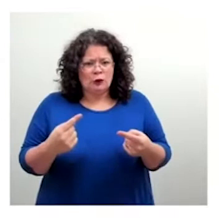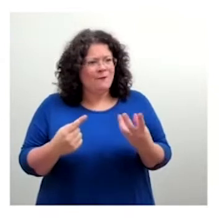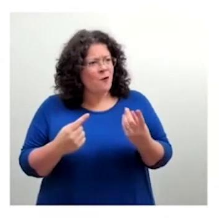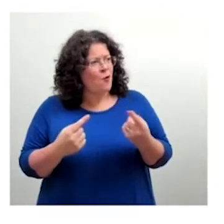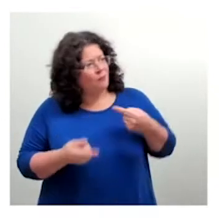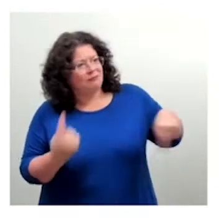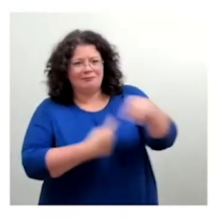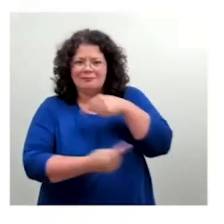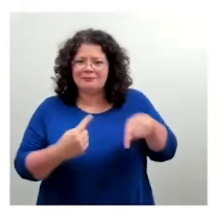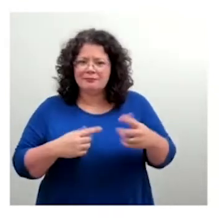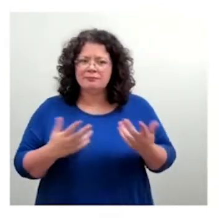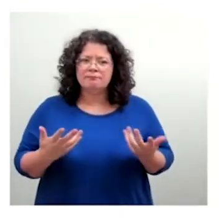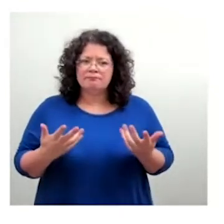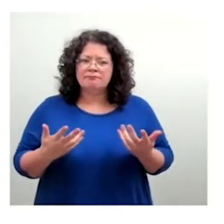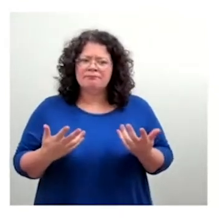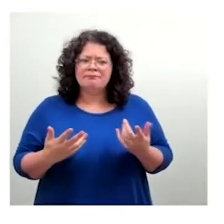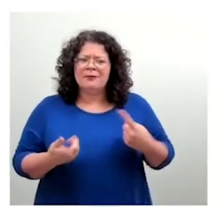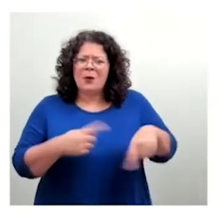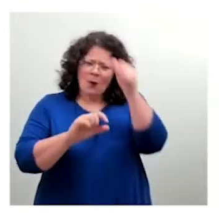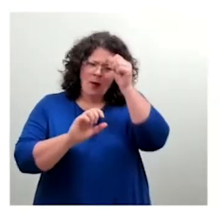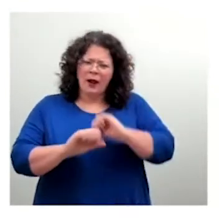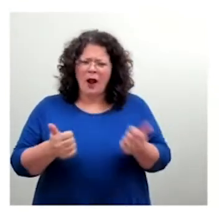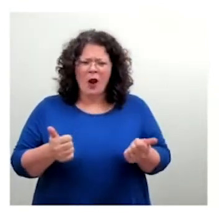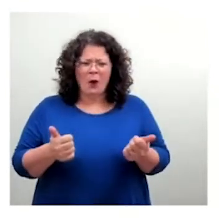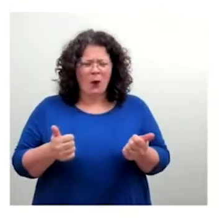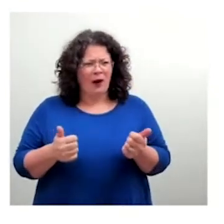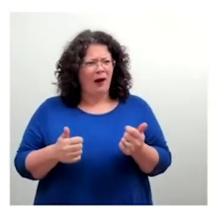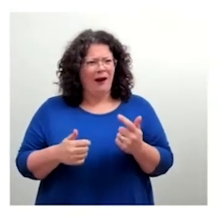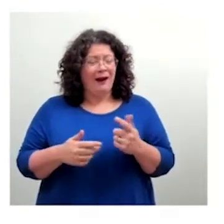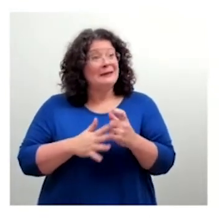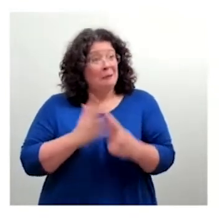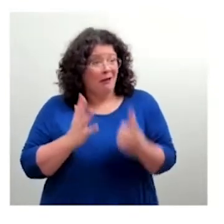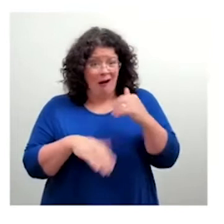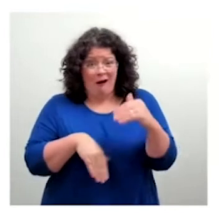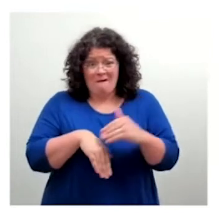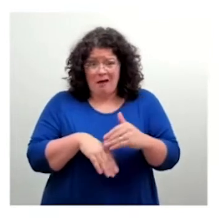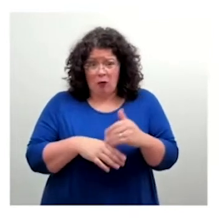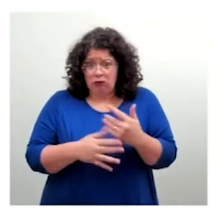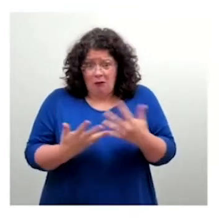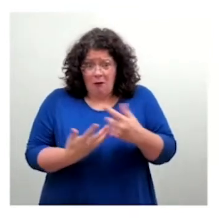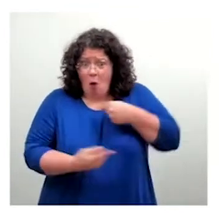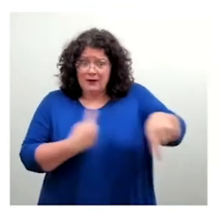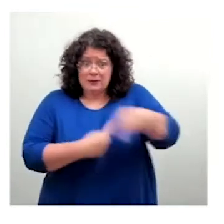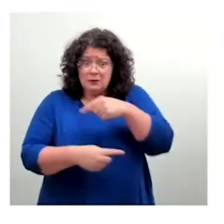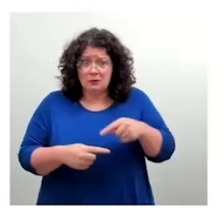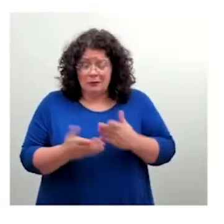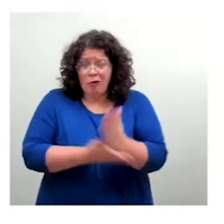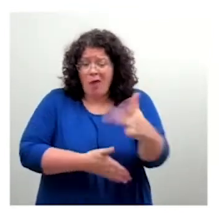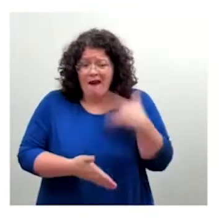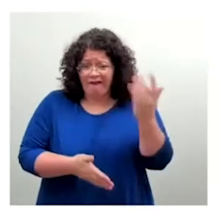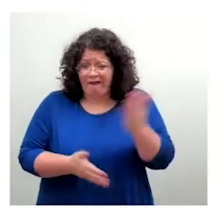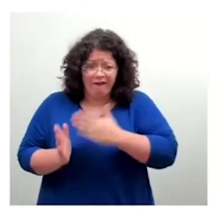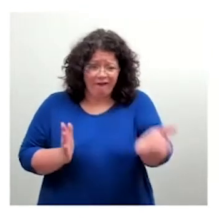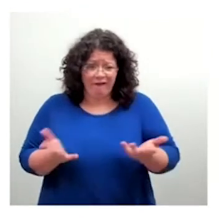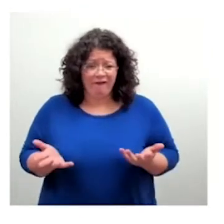whether it's temporary, situational, or permanent, that comes into play at any point.